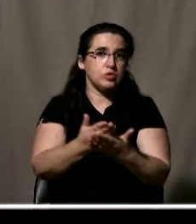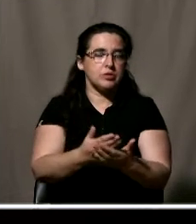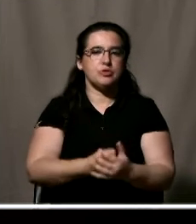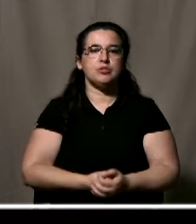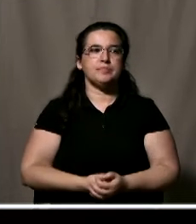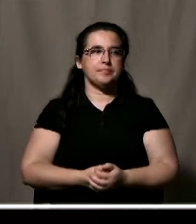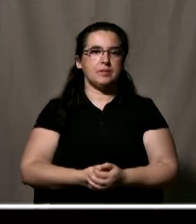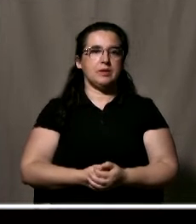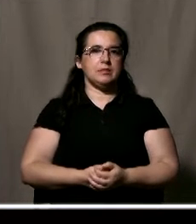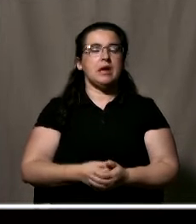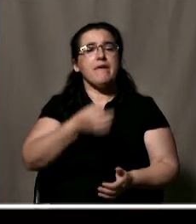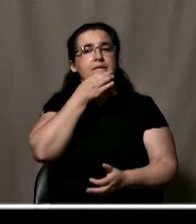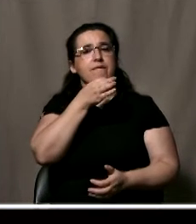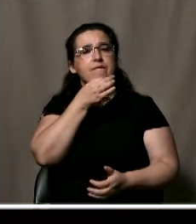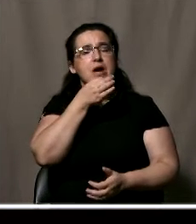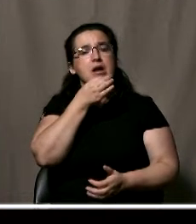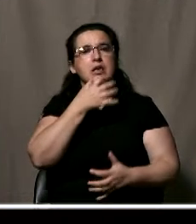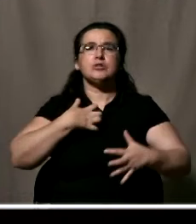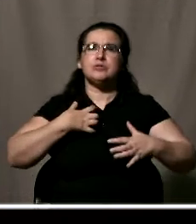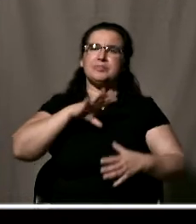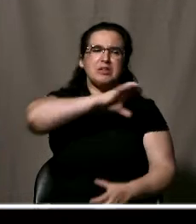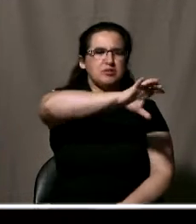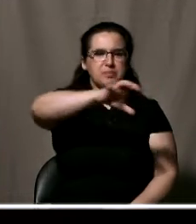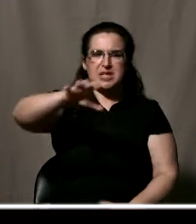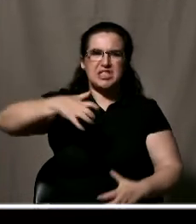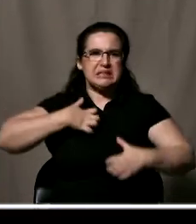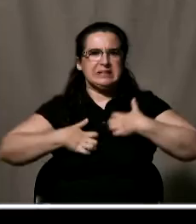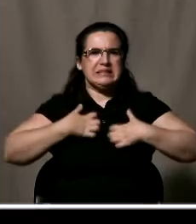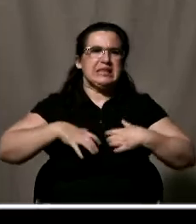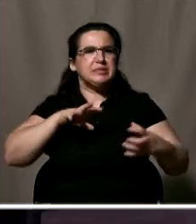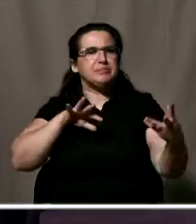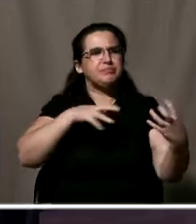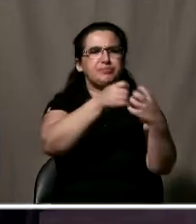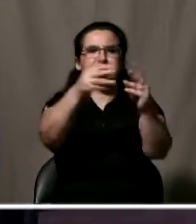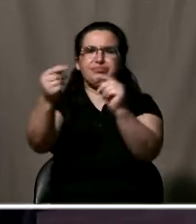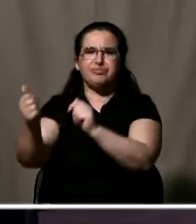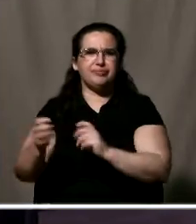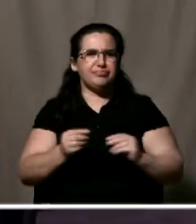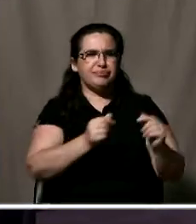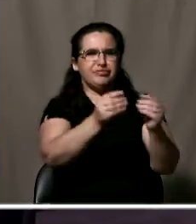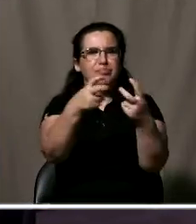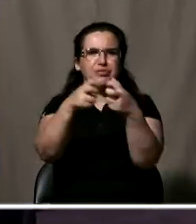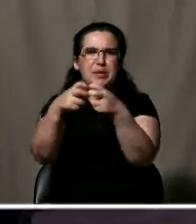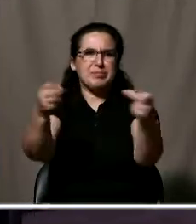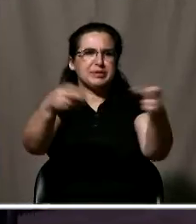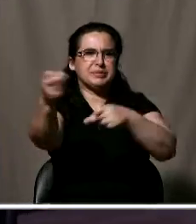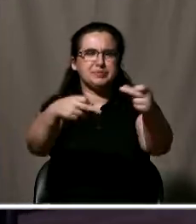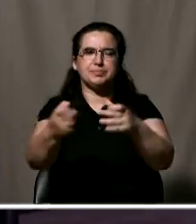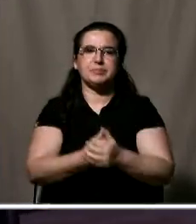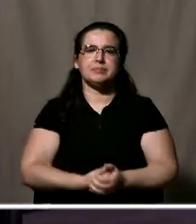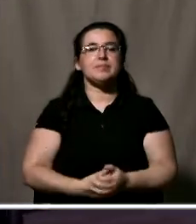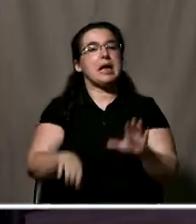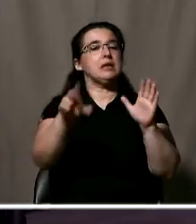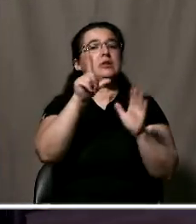of the nations. E fala de como as nações vão estar perturbadas. And it talks about Luke 21 verse 26. E então vamos a